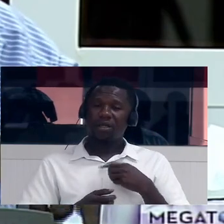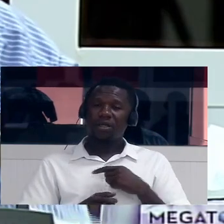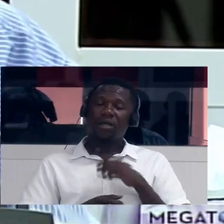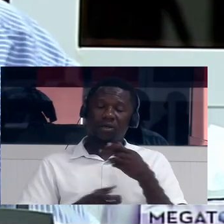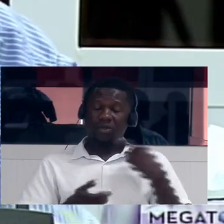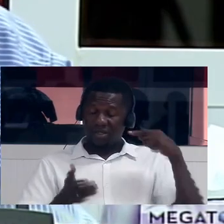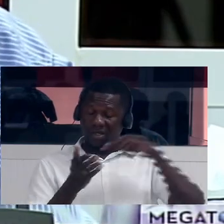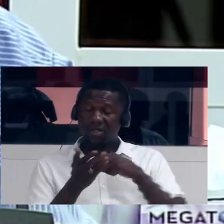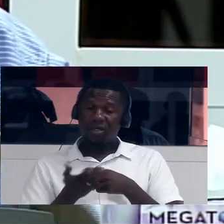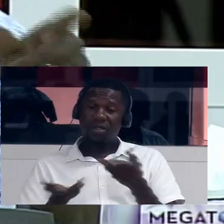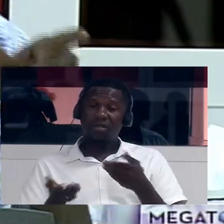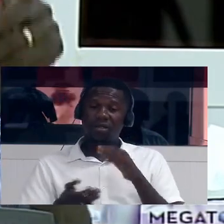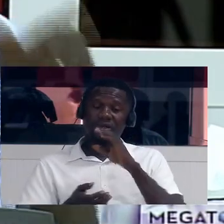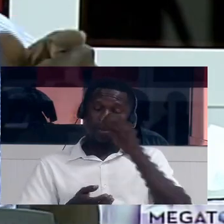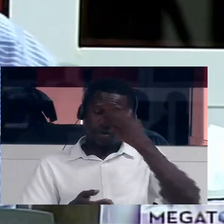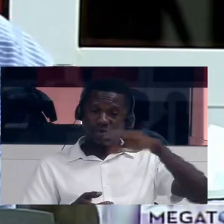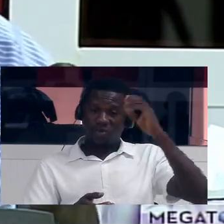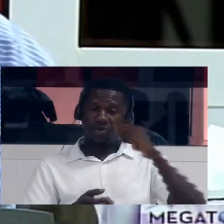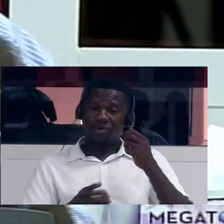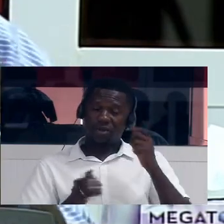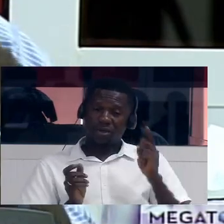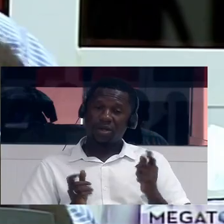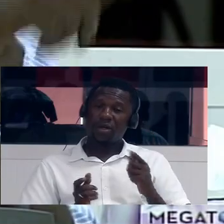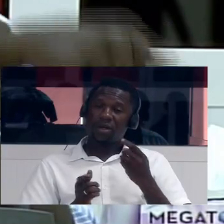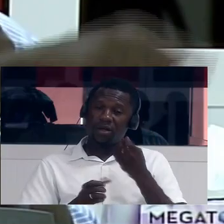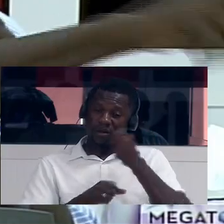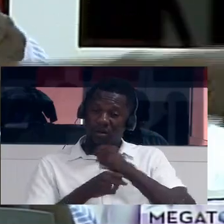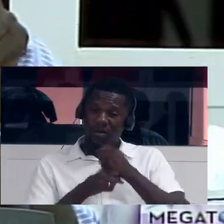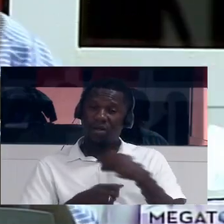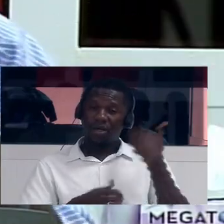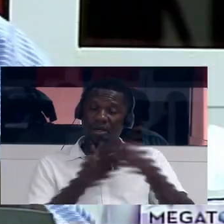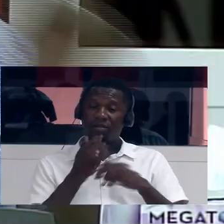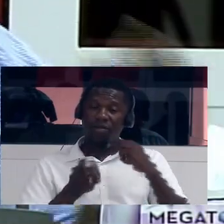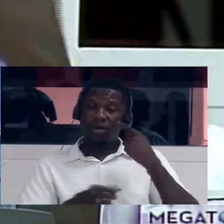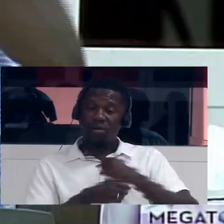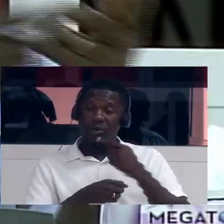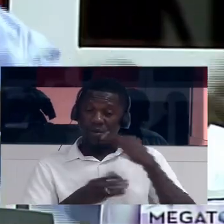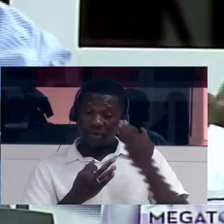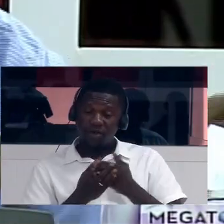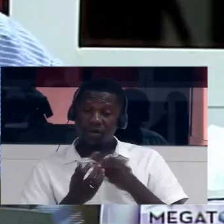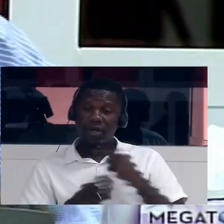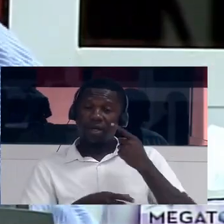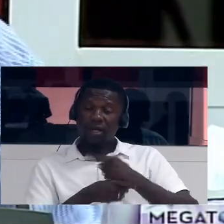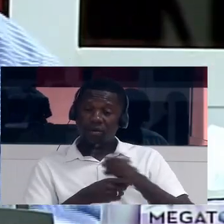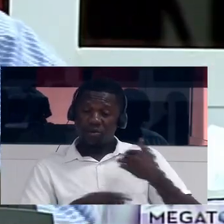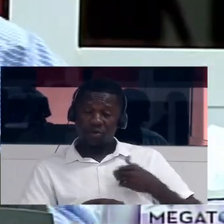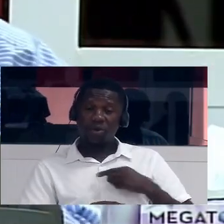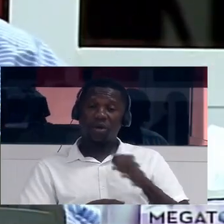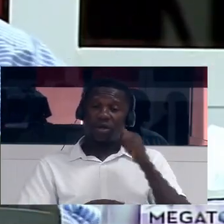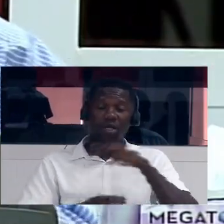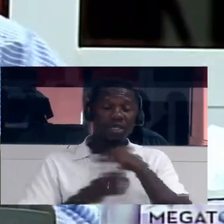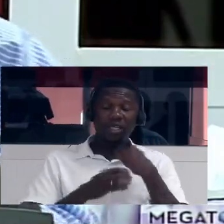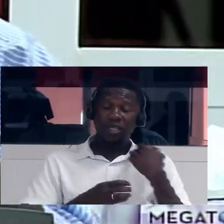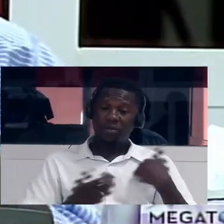this commission was established, I never believed that Gambians were the ones doing these killings, until I heard it from this TRRC. You know what they used to